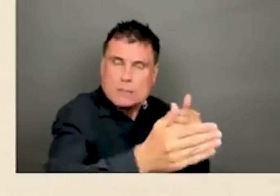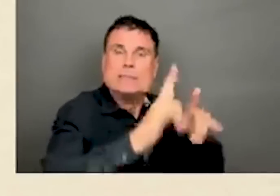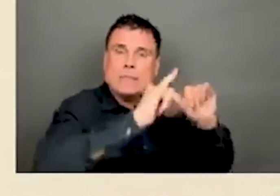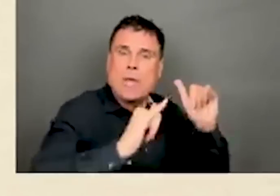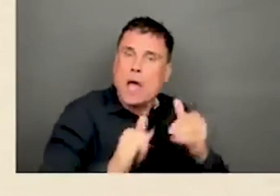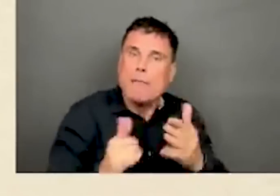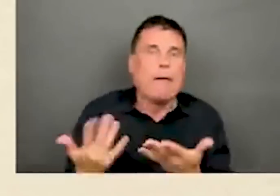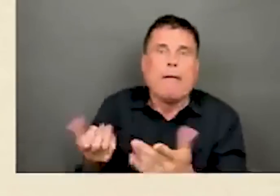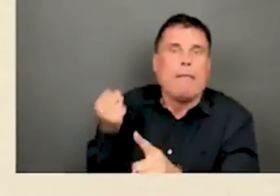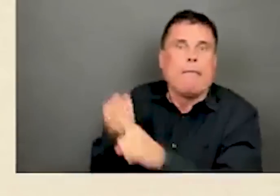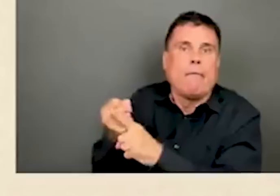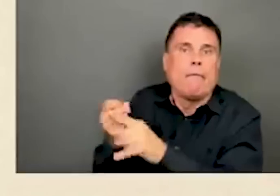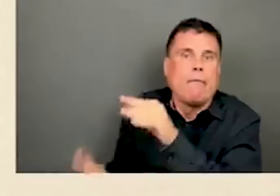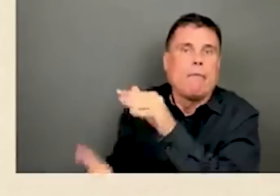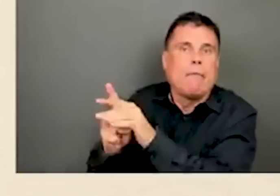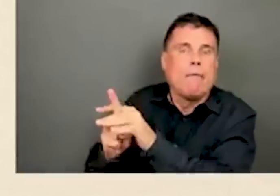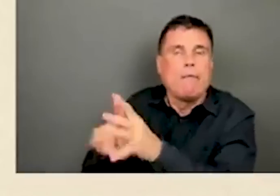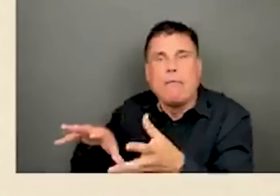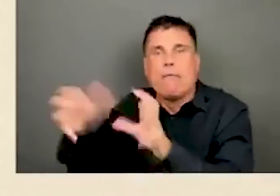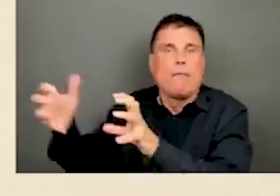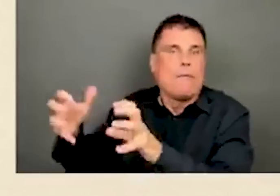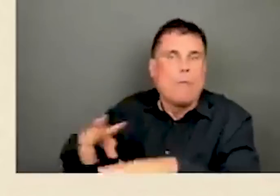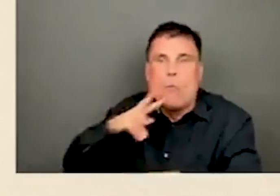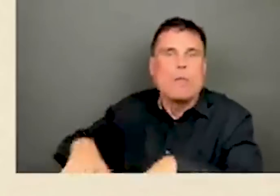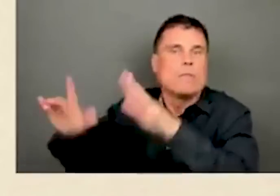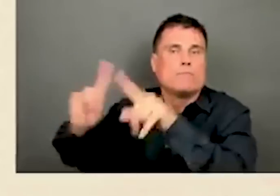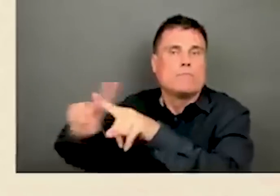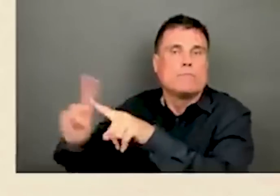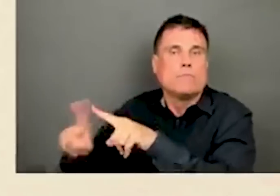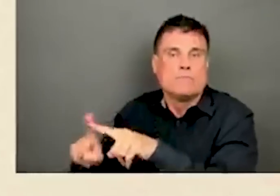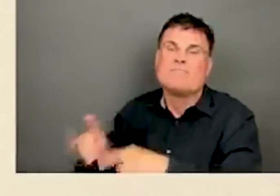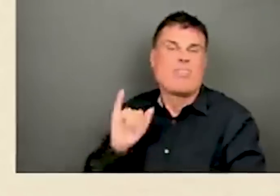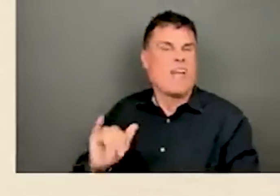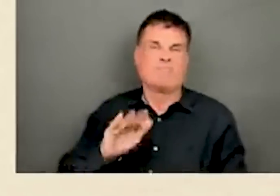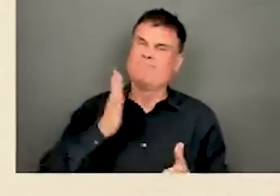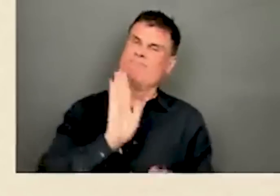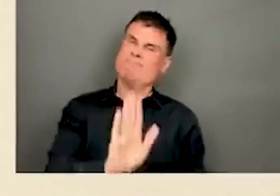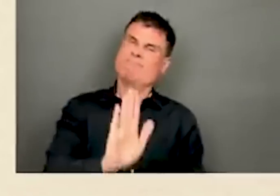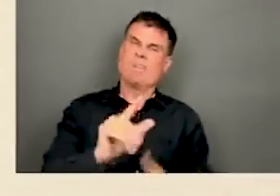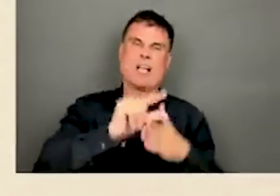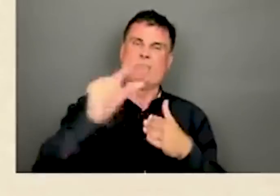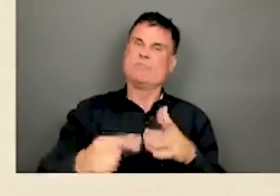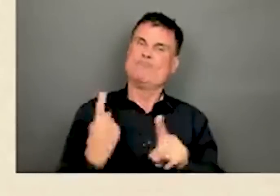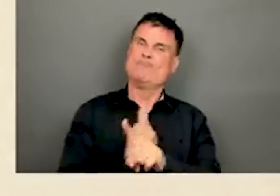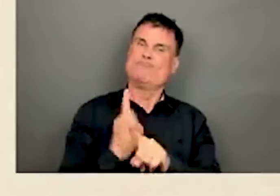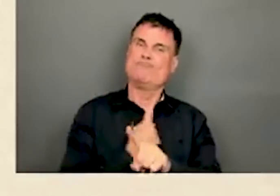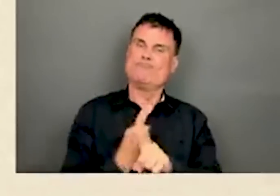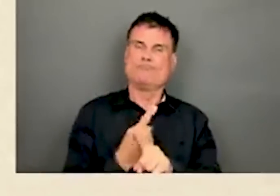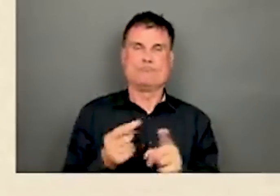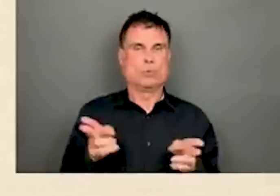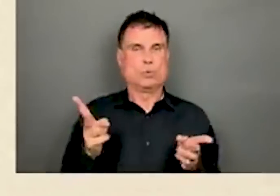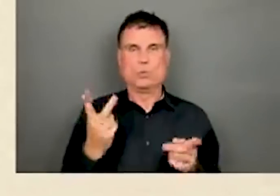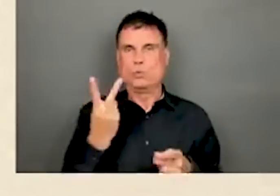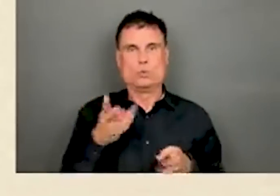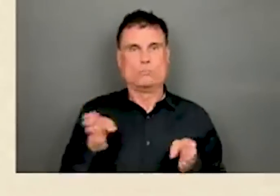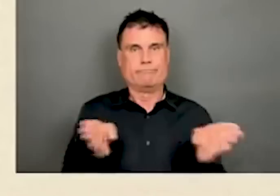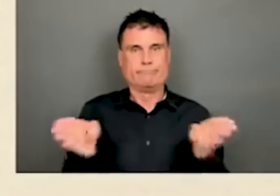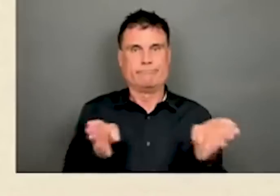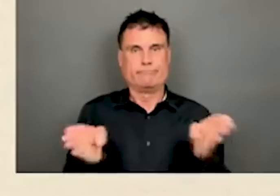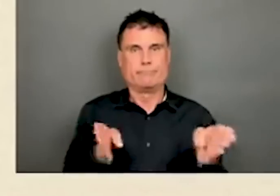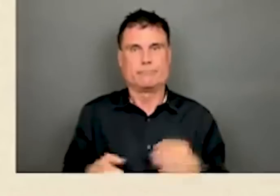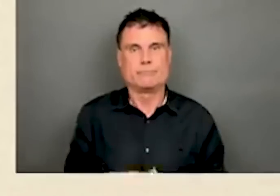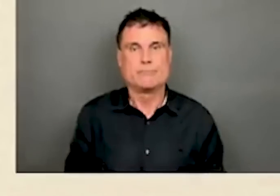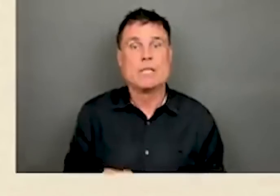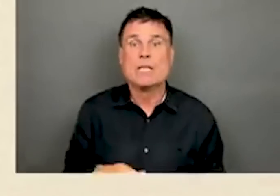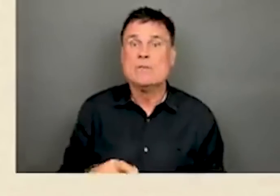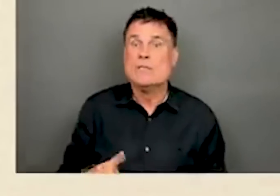us. That's what governments do. I have regrets. I have issues